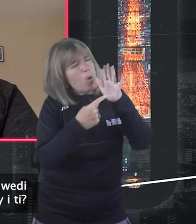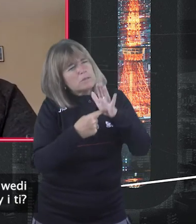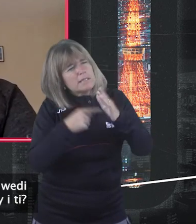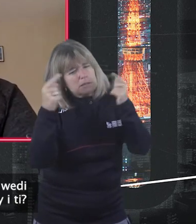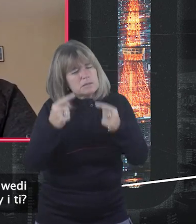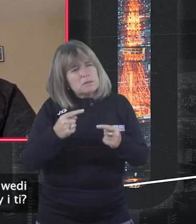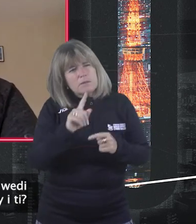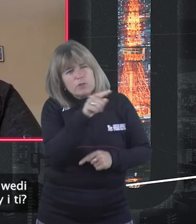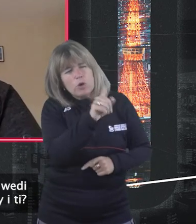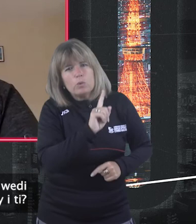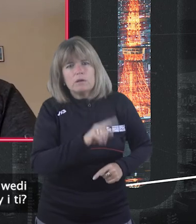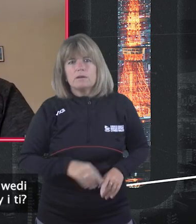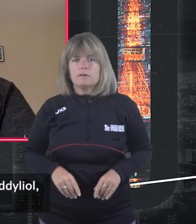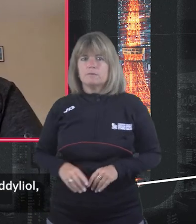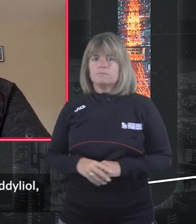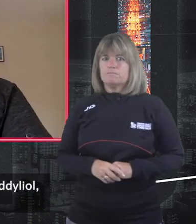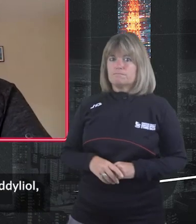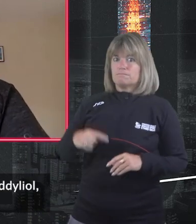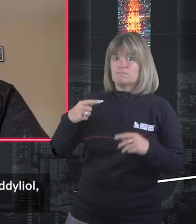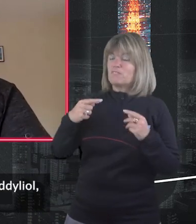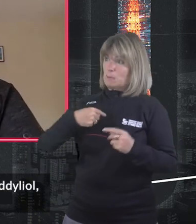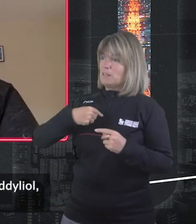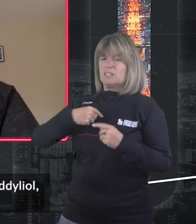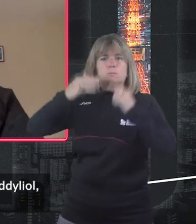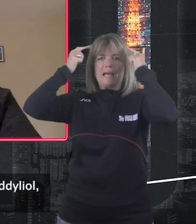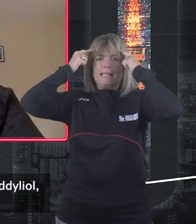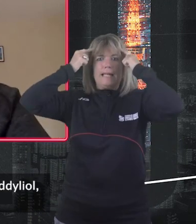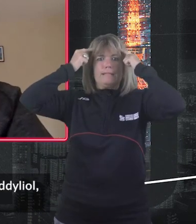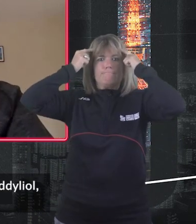important has that been for you? For me, it was just